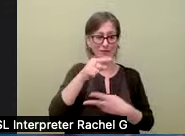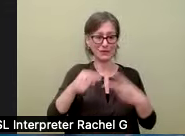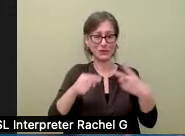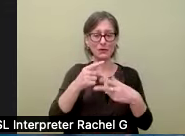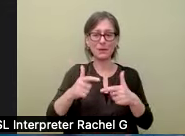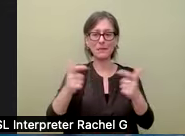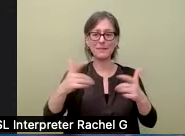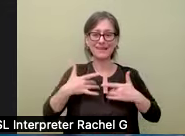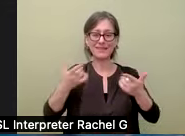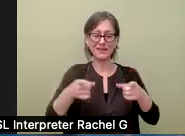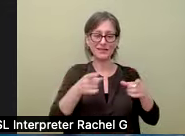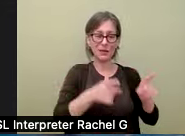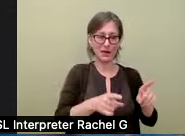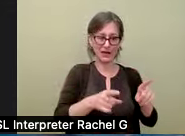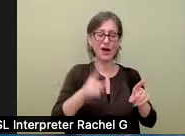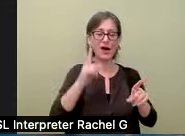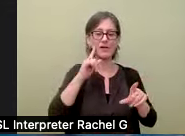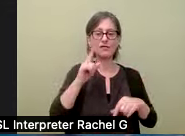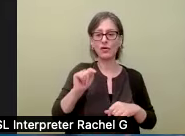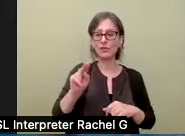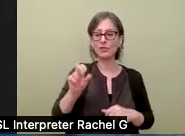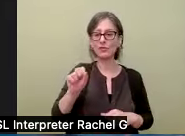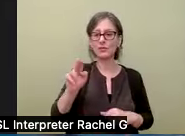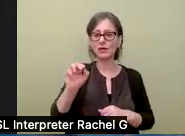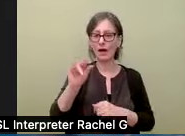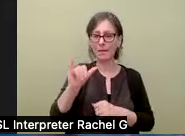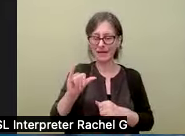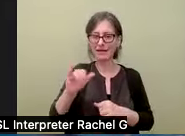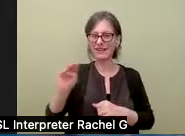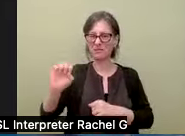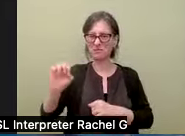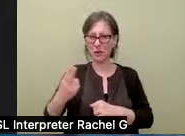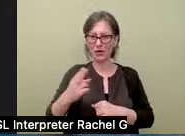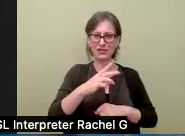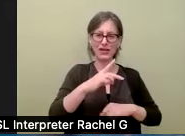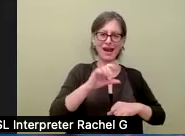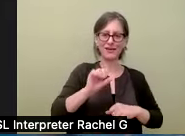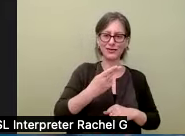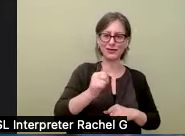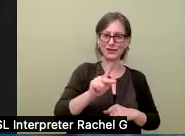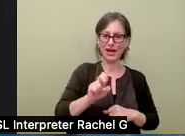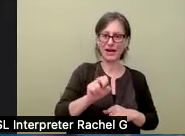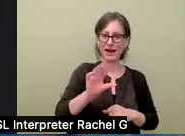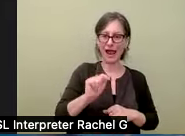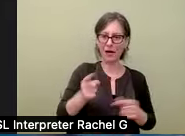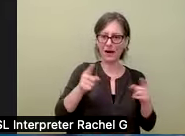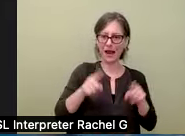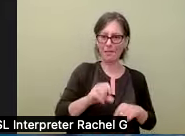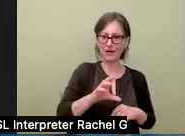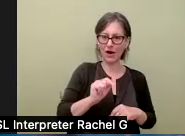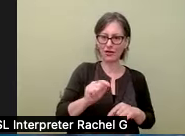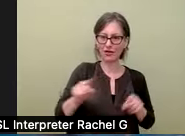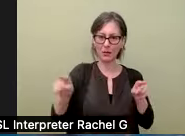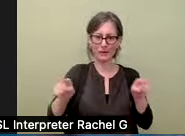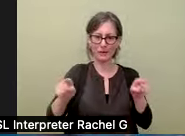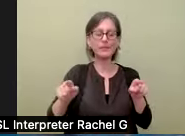events, Tsunami Preparedness Week in March, and of course, Shakeout each October. And while you can have activities during these time periods on